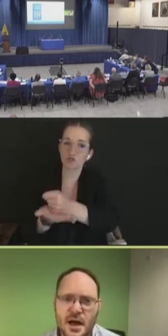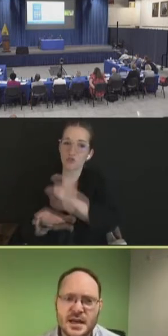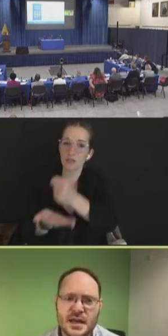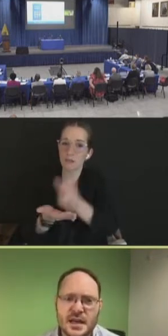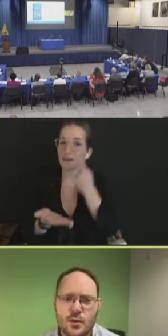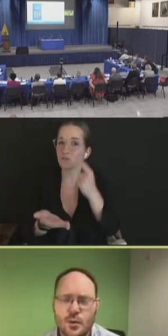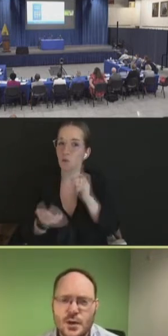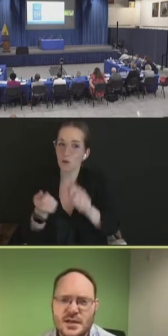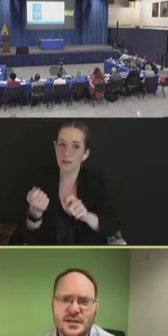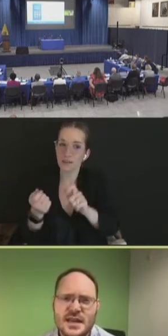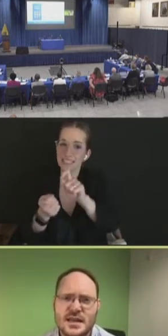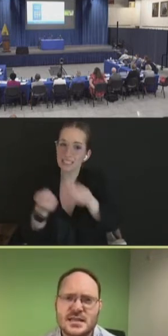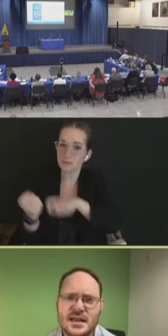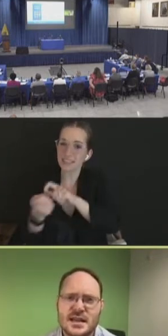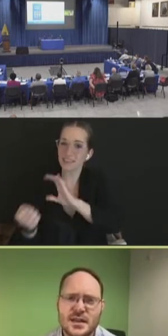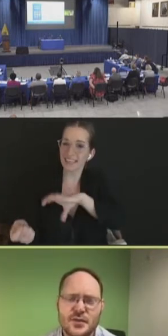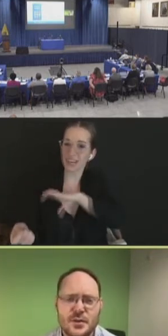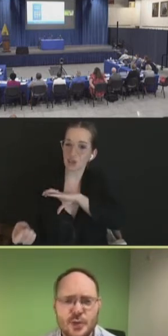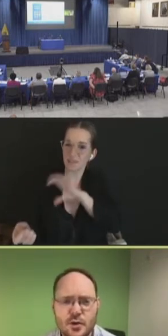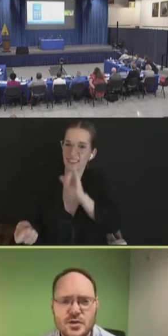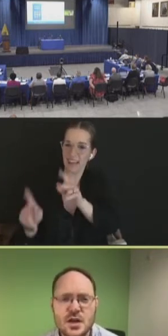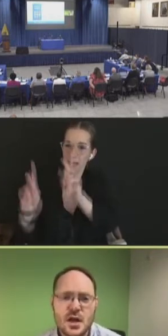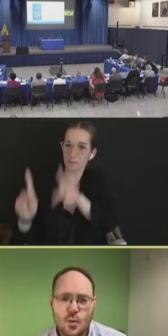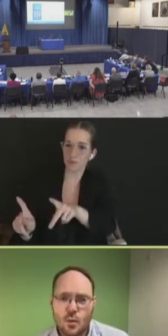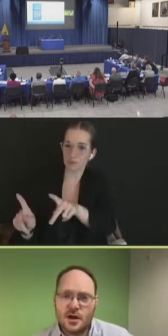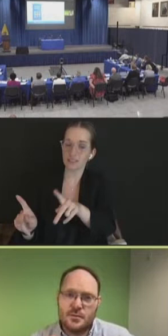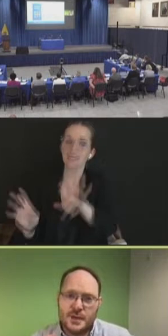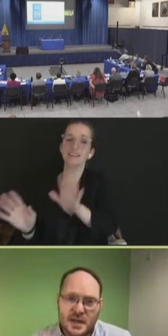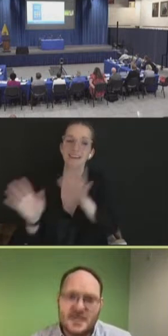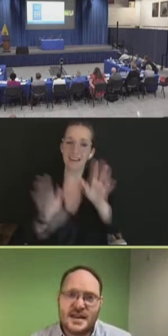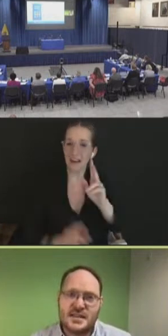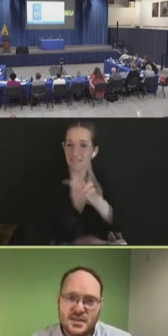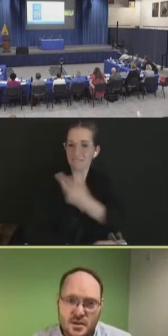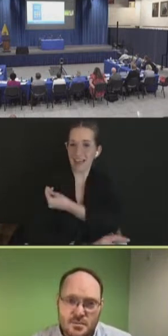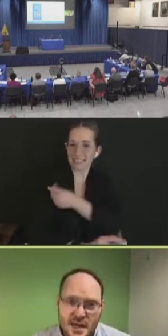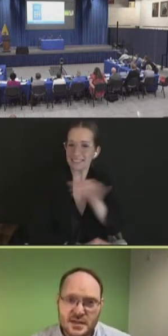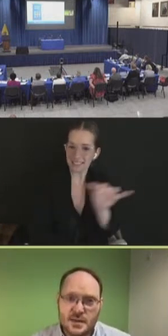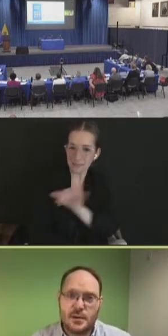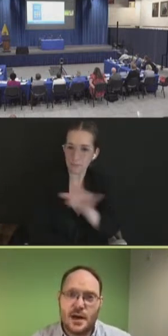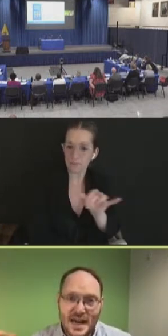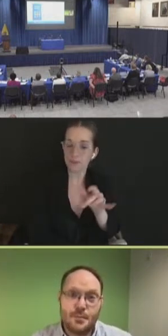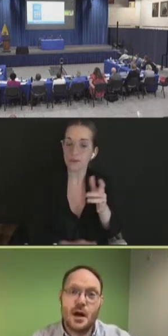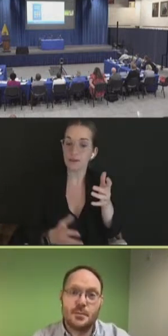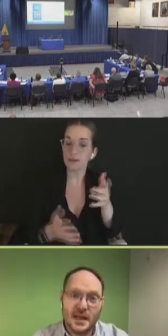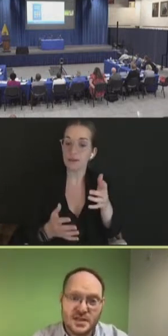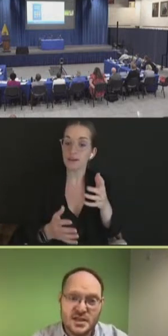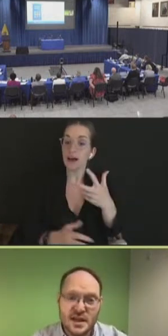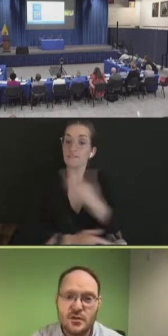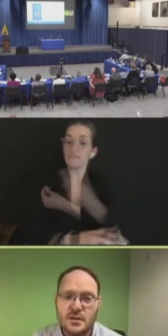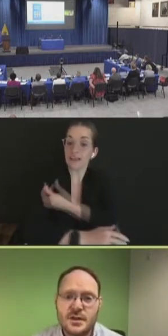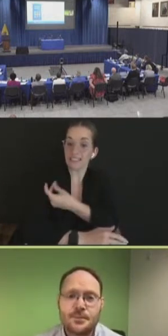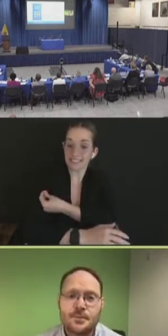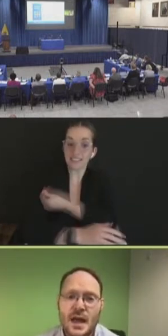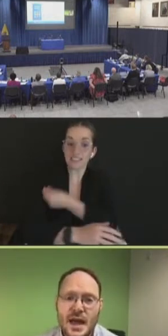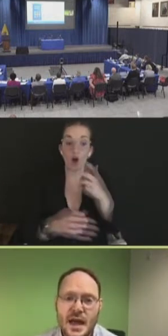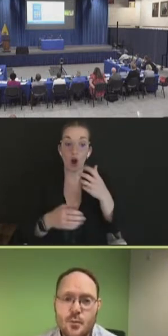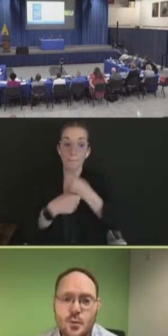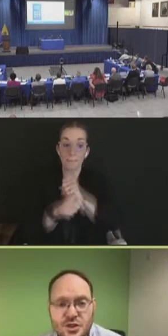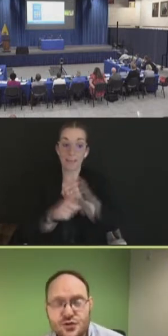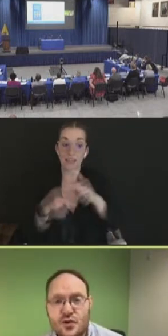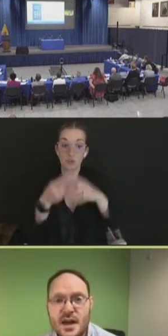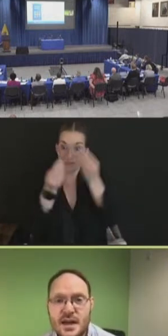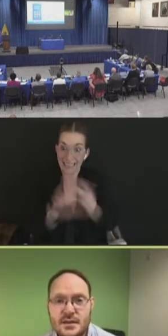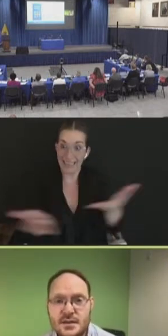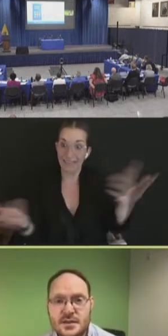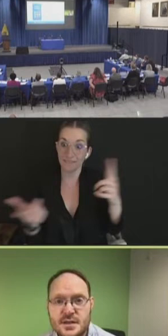type of idea where we take a slightly different approach, where because vaccines are mainly deployed at a population level, we